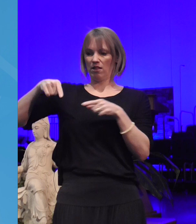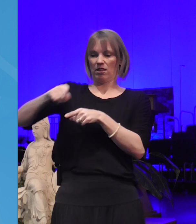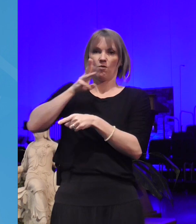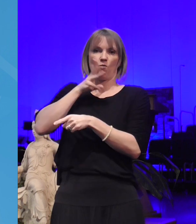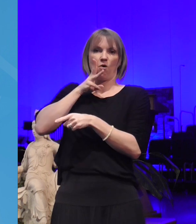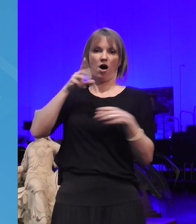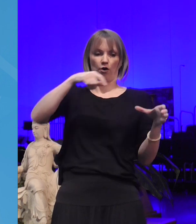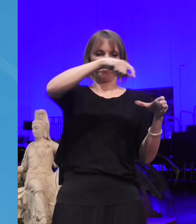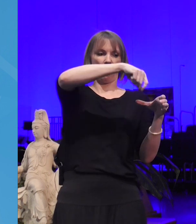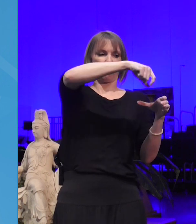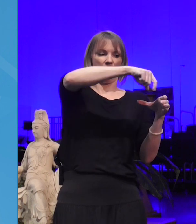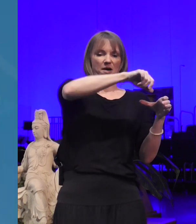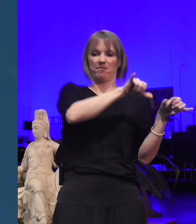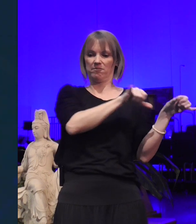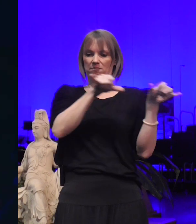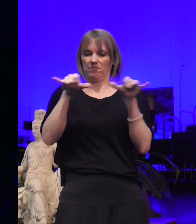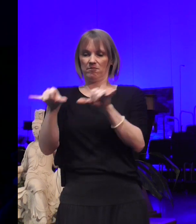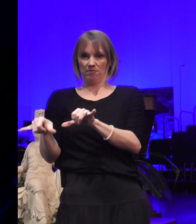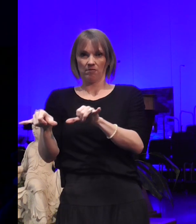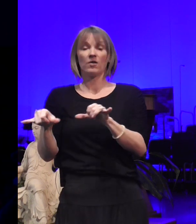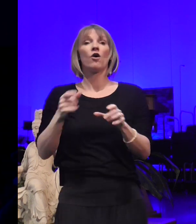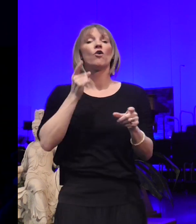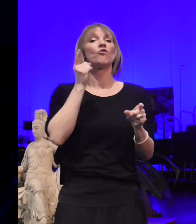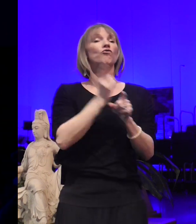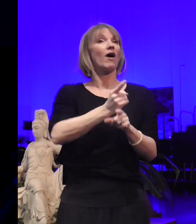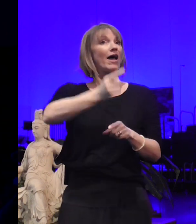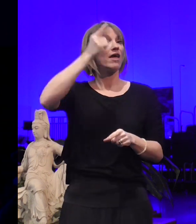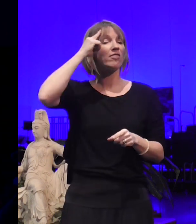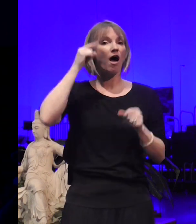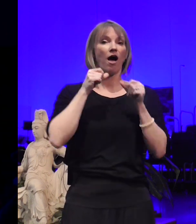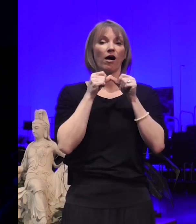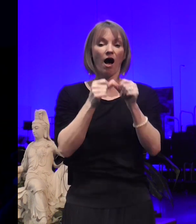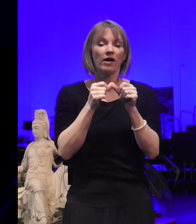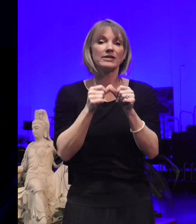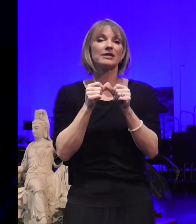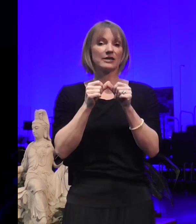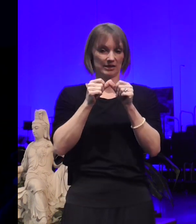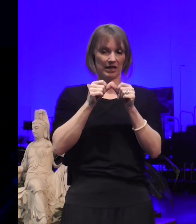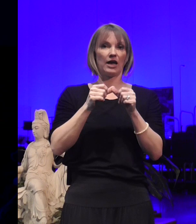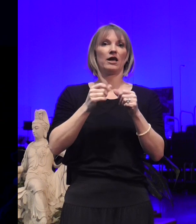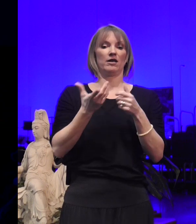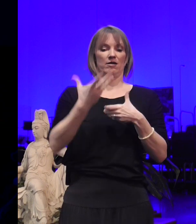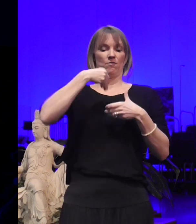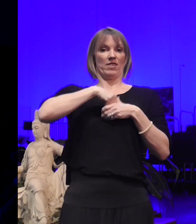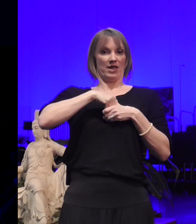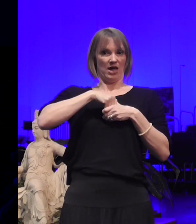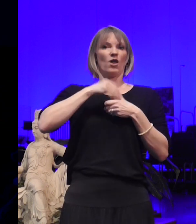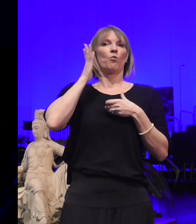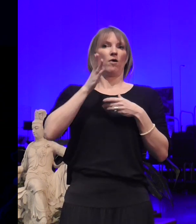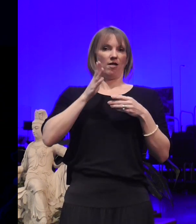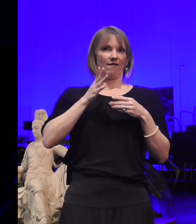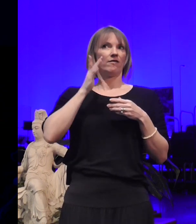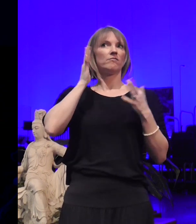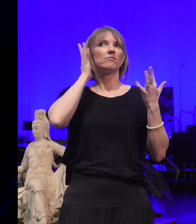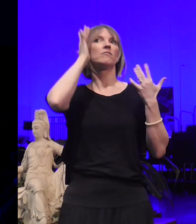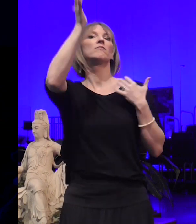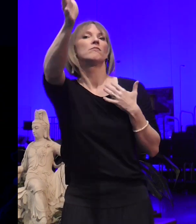into it. He goes on to say, right thought constantly poured into consciousness will eventually purify